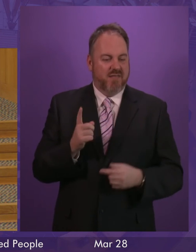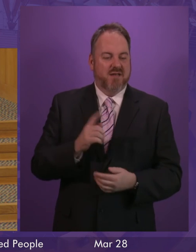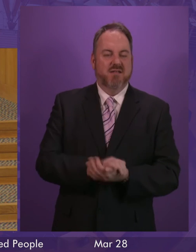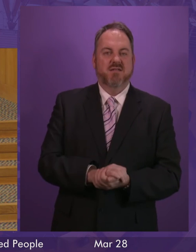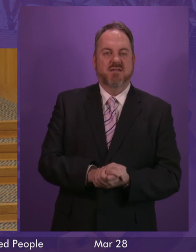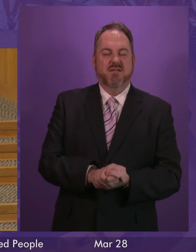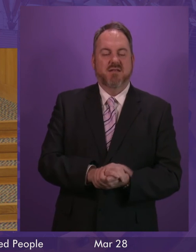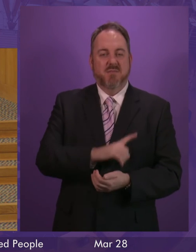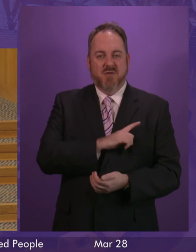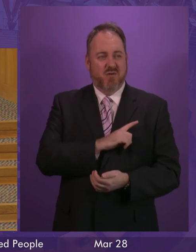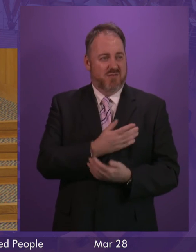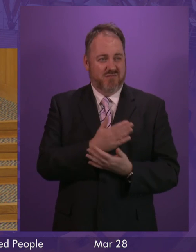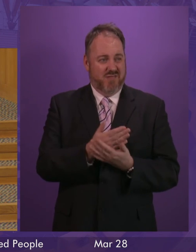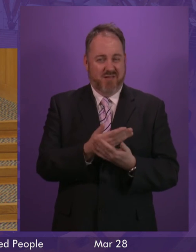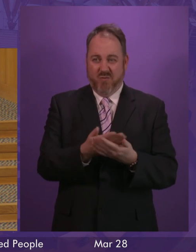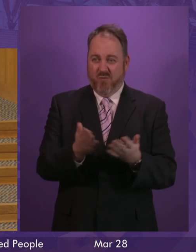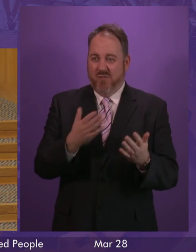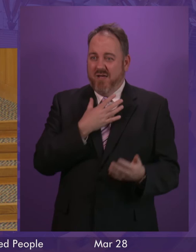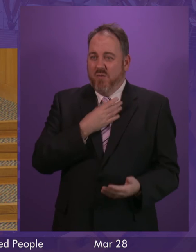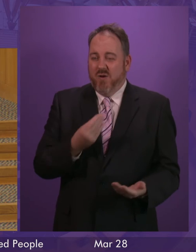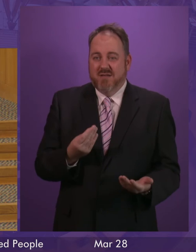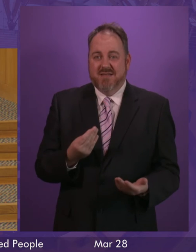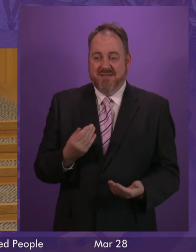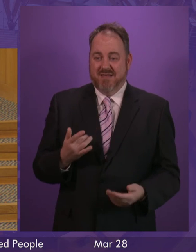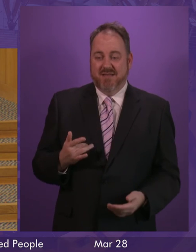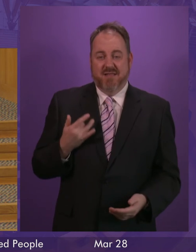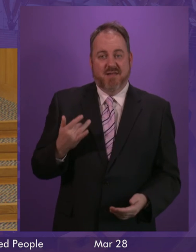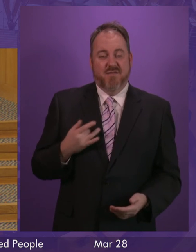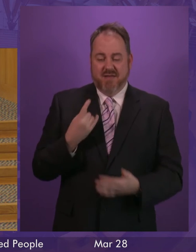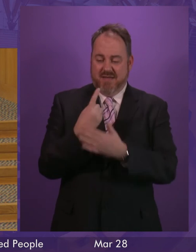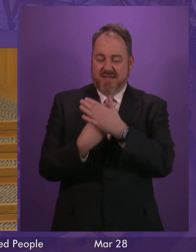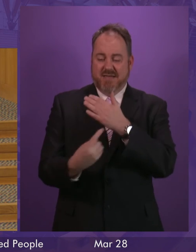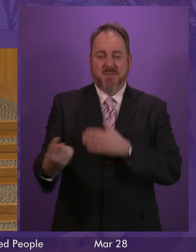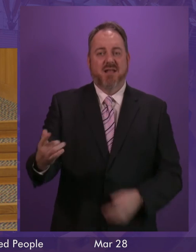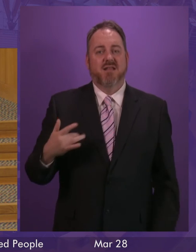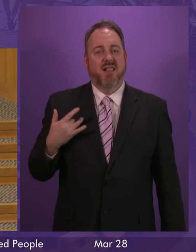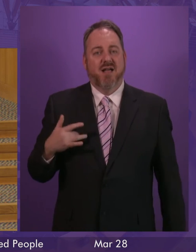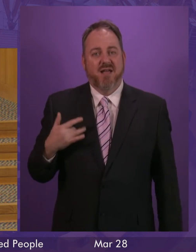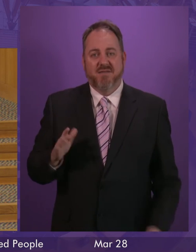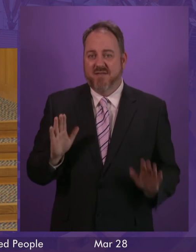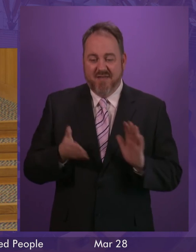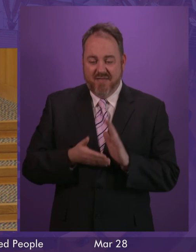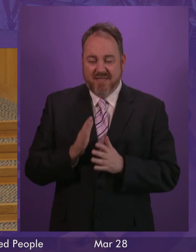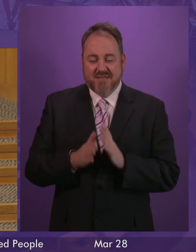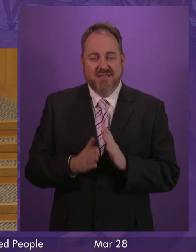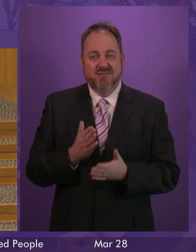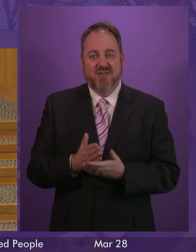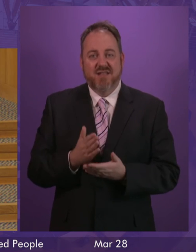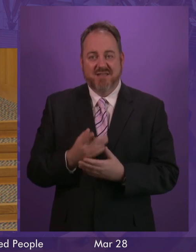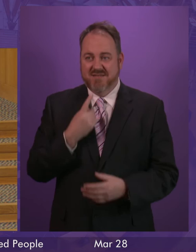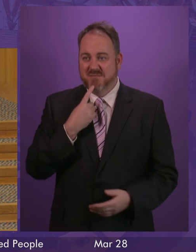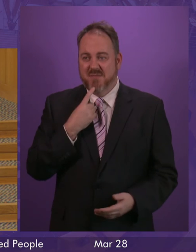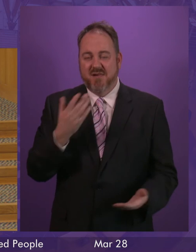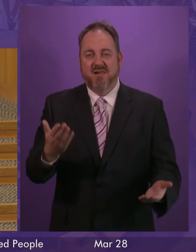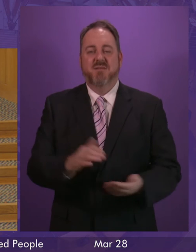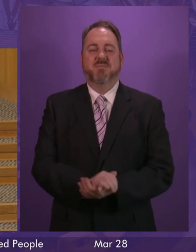individuals, all they want to do is lead independent and normal life. And as a result of that, I believe,